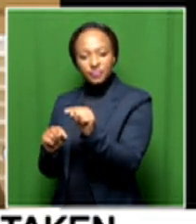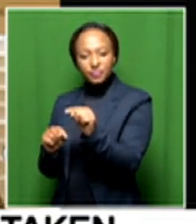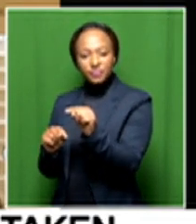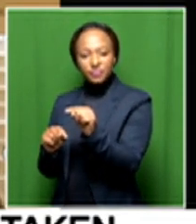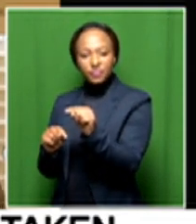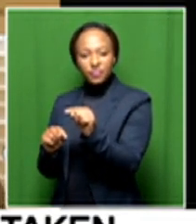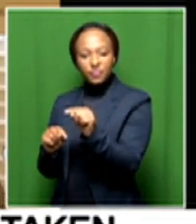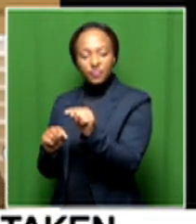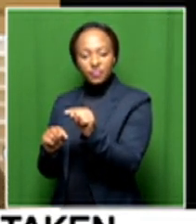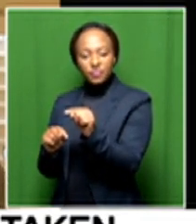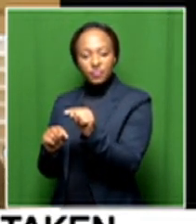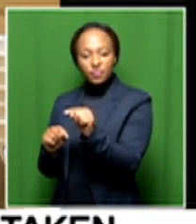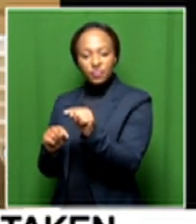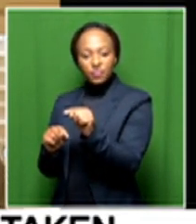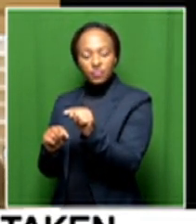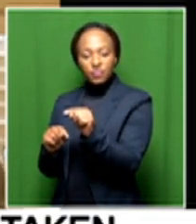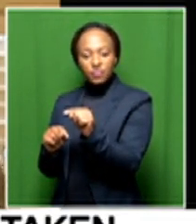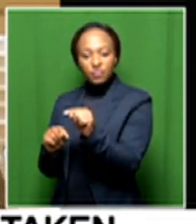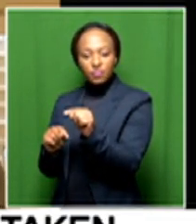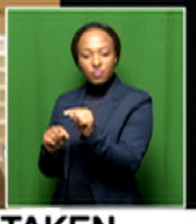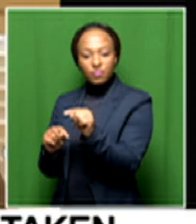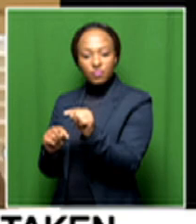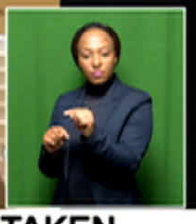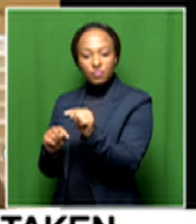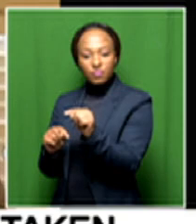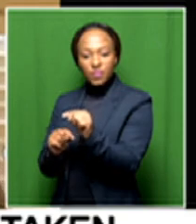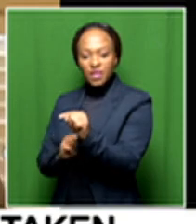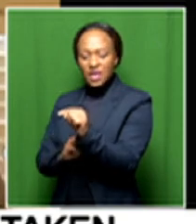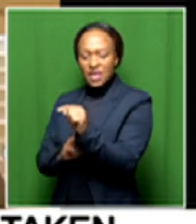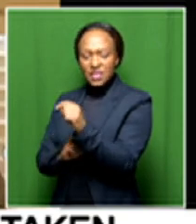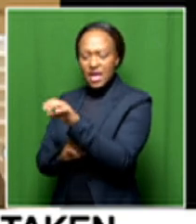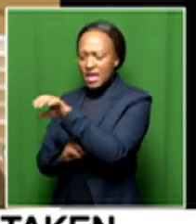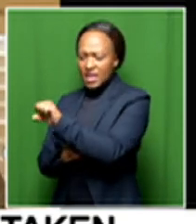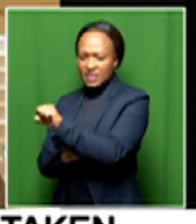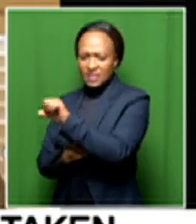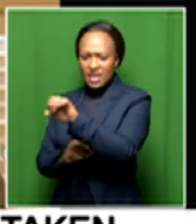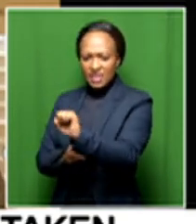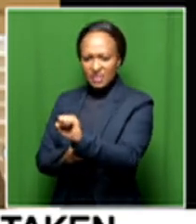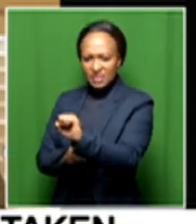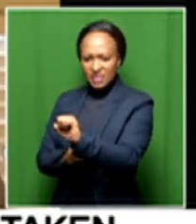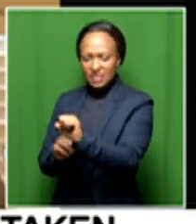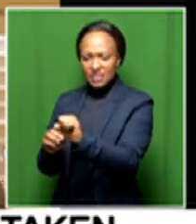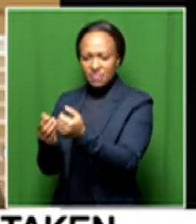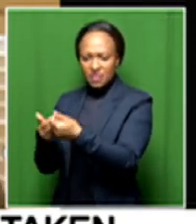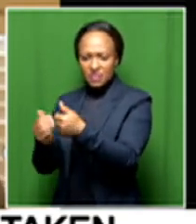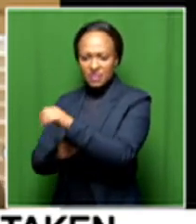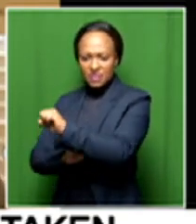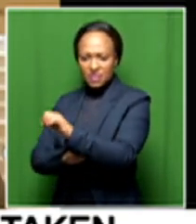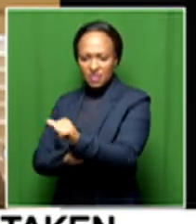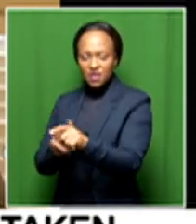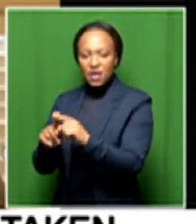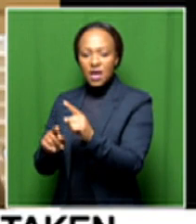2S, the S, which is actually the spacing in between into it, and also the other one is a trading, and other